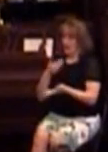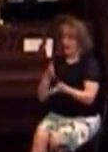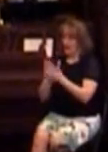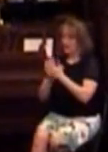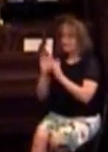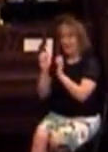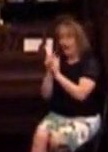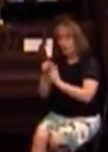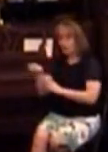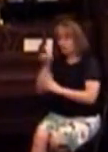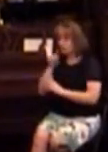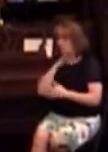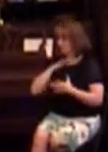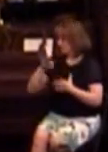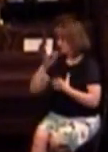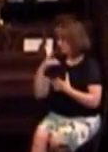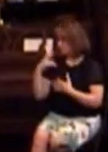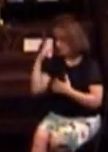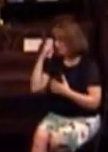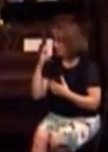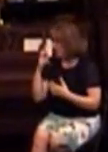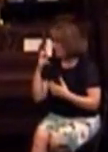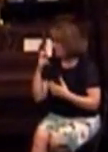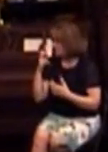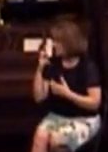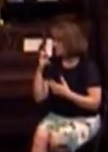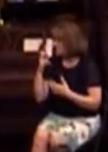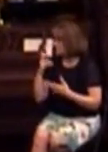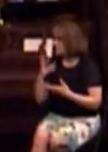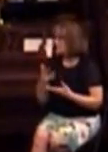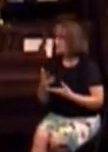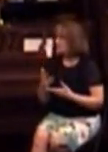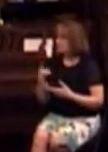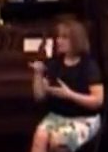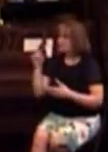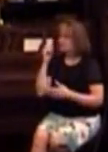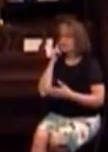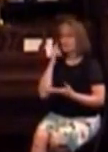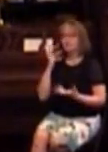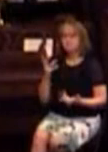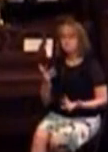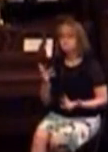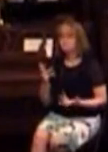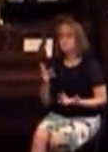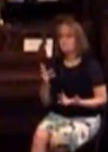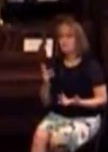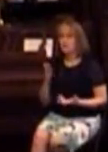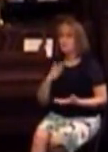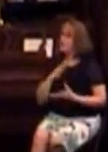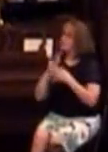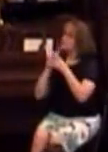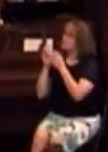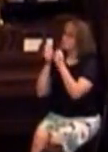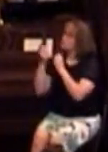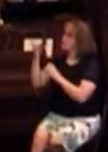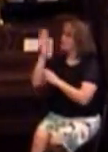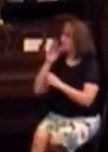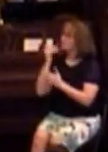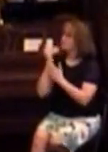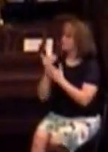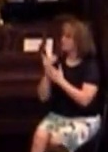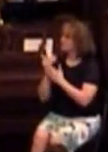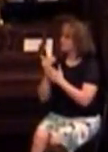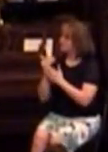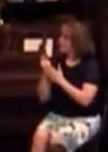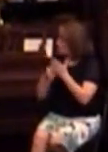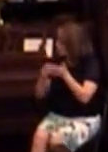here that's never entered into a living relationship with Jesus Christ, and you don't even know what that means. And I'm saying you got to pray a